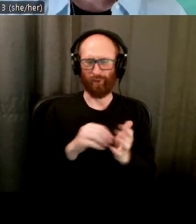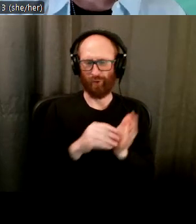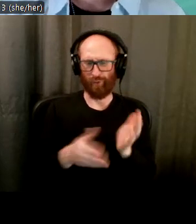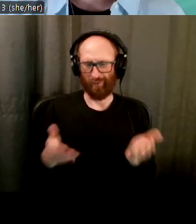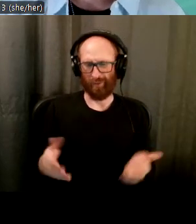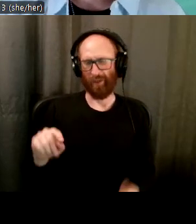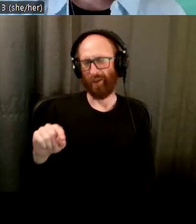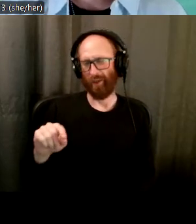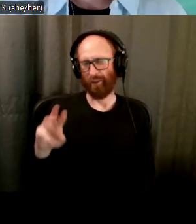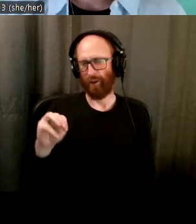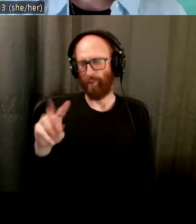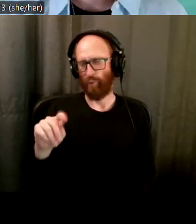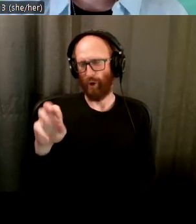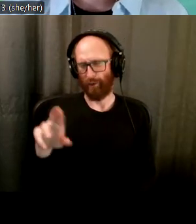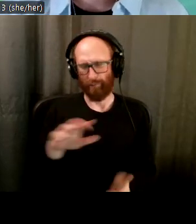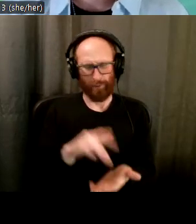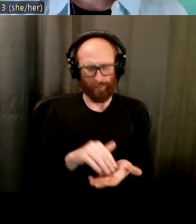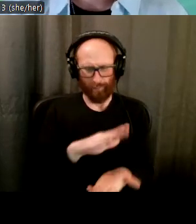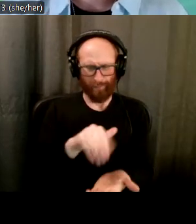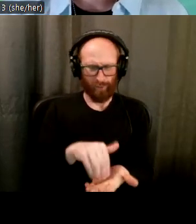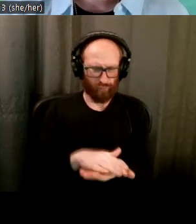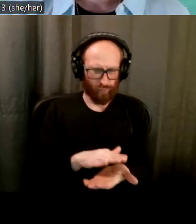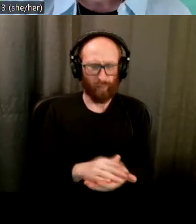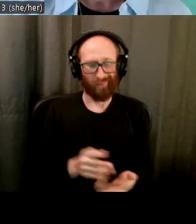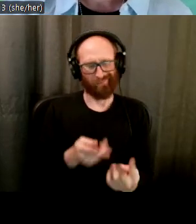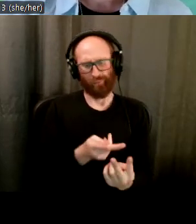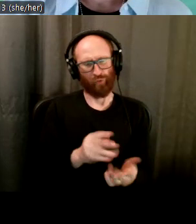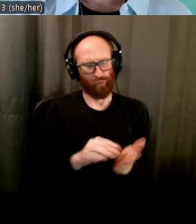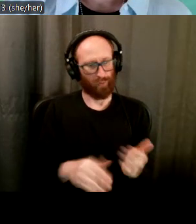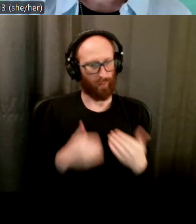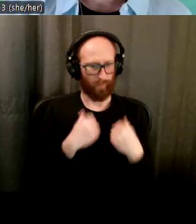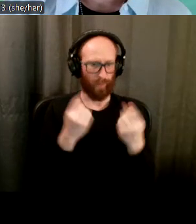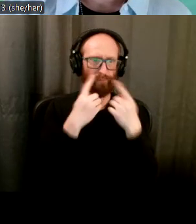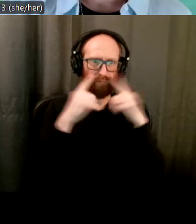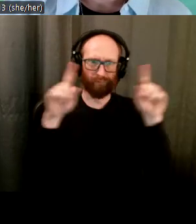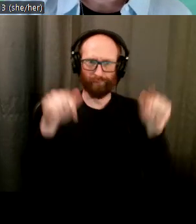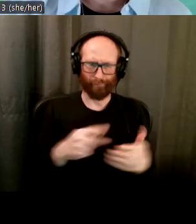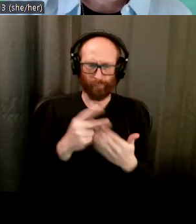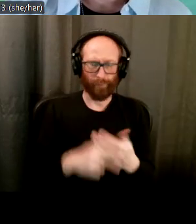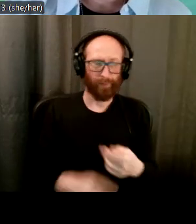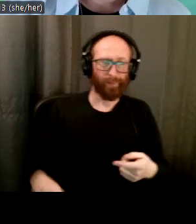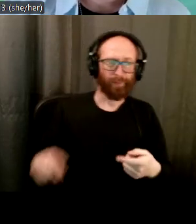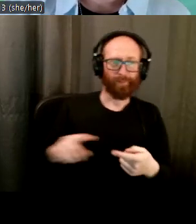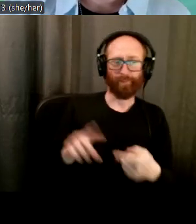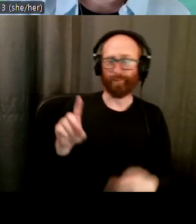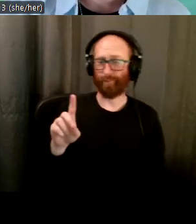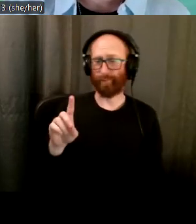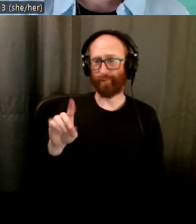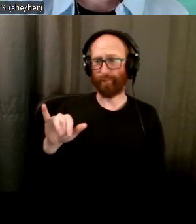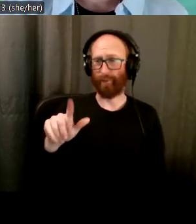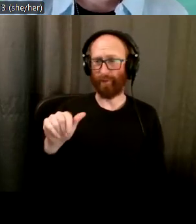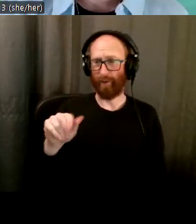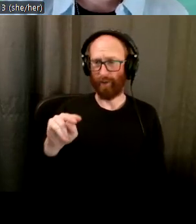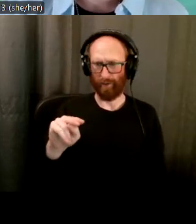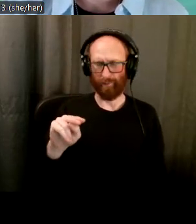have had a lot of success with our program. So we're going to start with Dylan, who is as